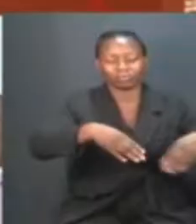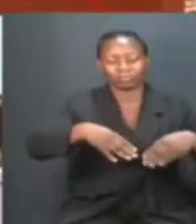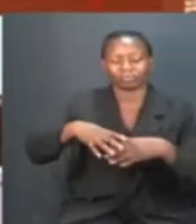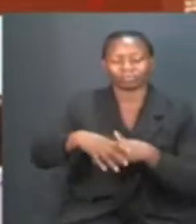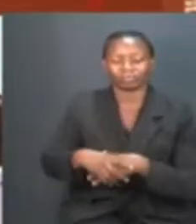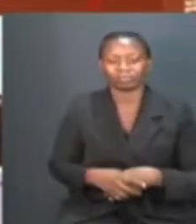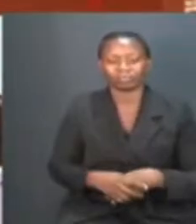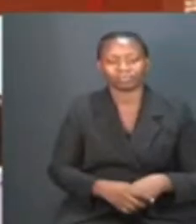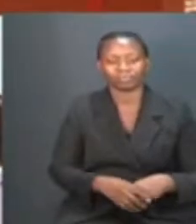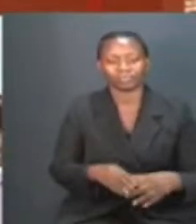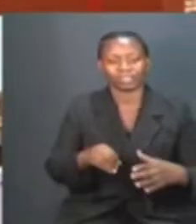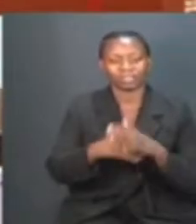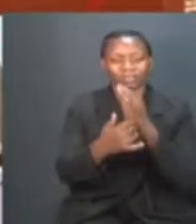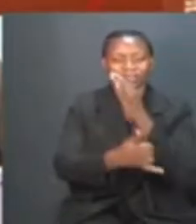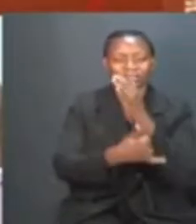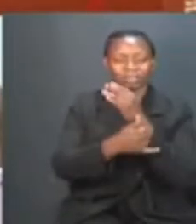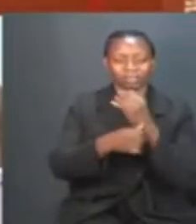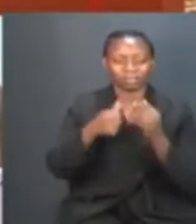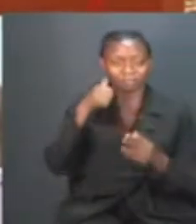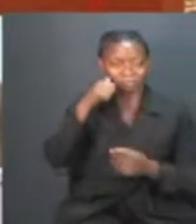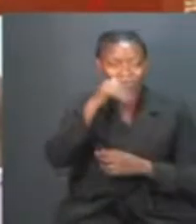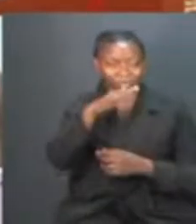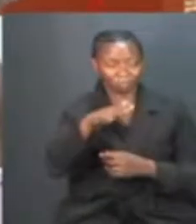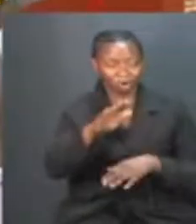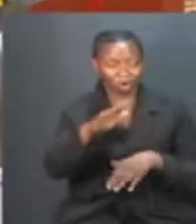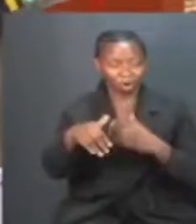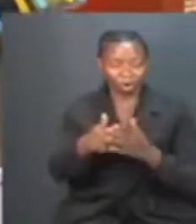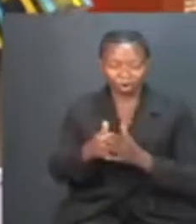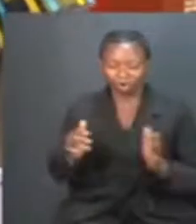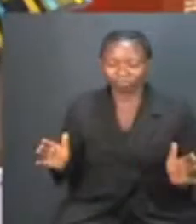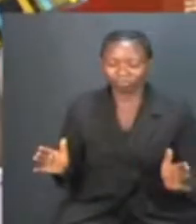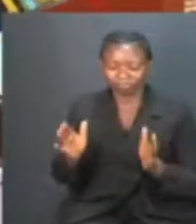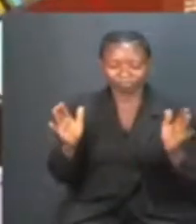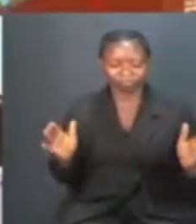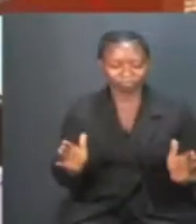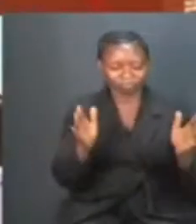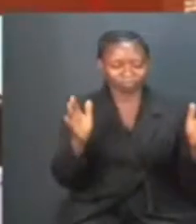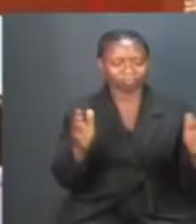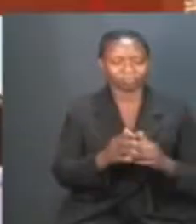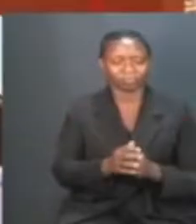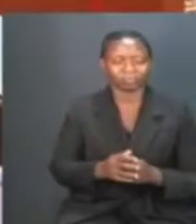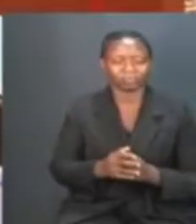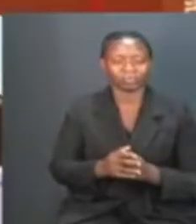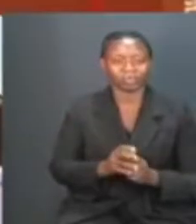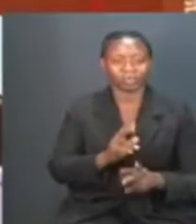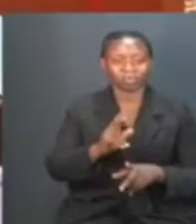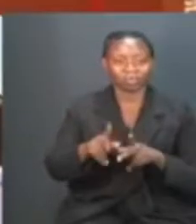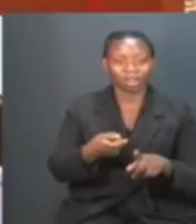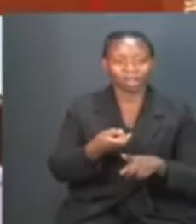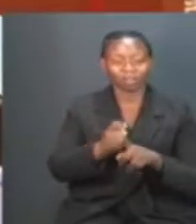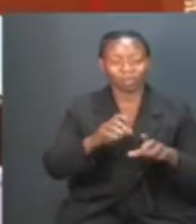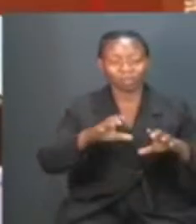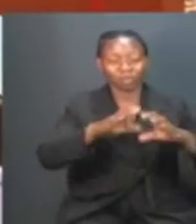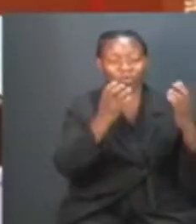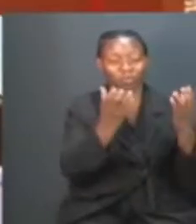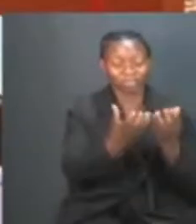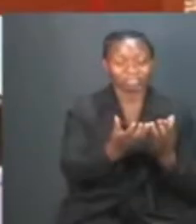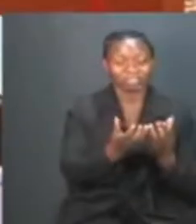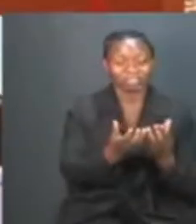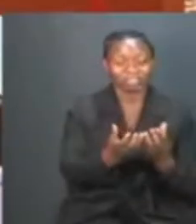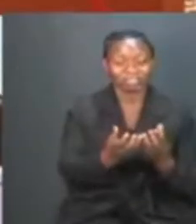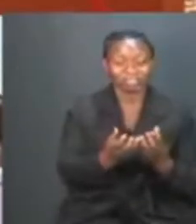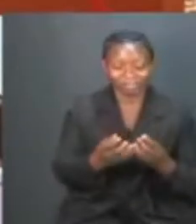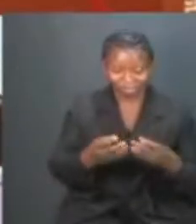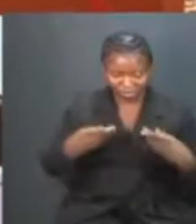country. So, ladies and gentlemen, I want to encourage my colleagues, particularly for those of us who are from communities where